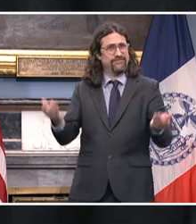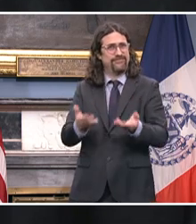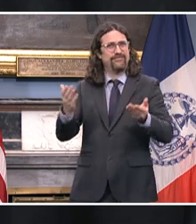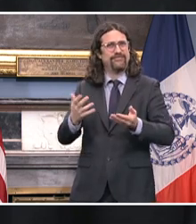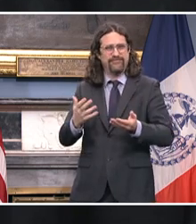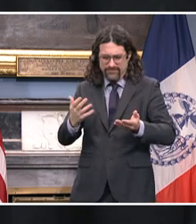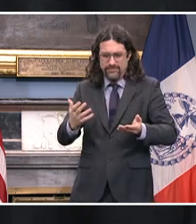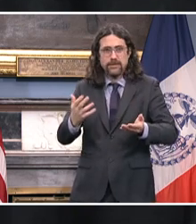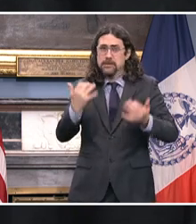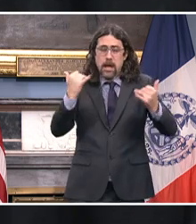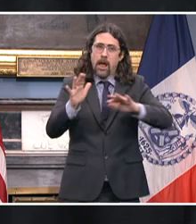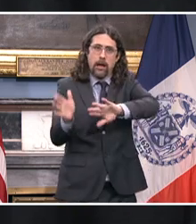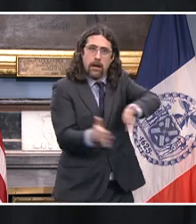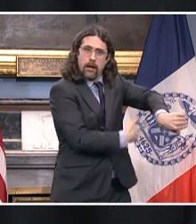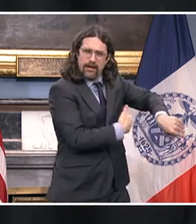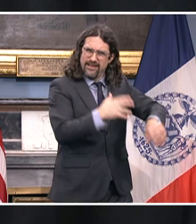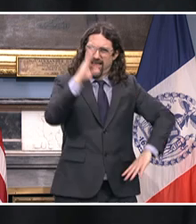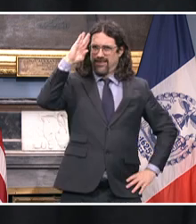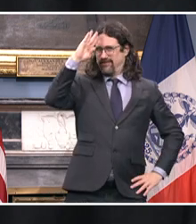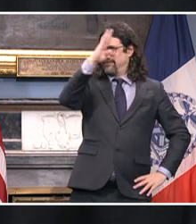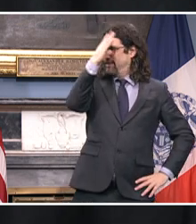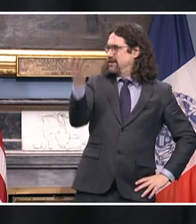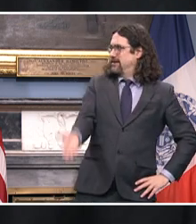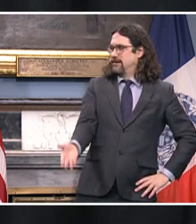we're right here in the epicenter of this disease,